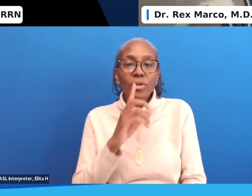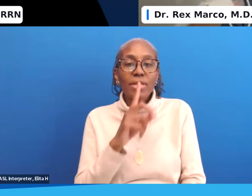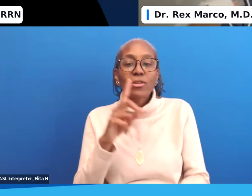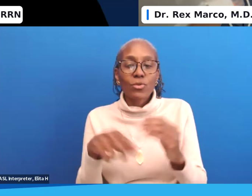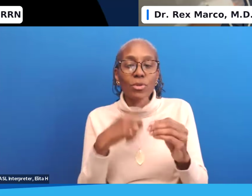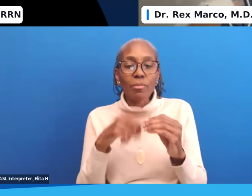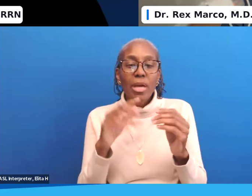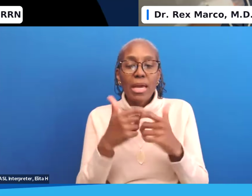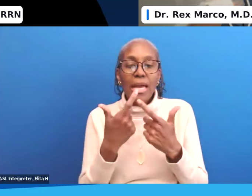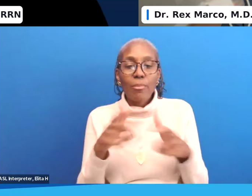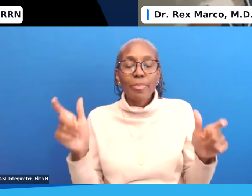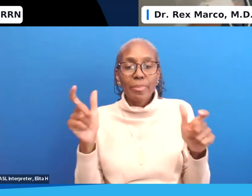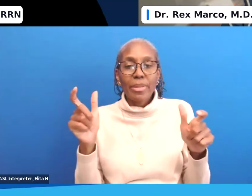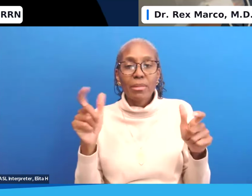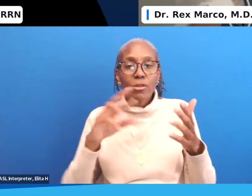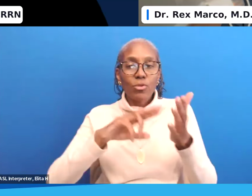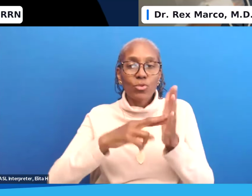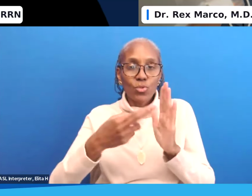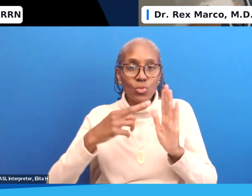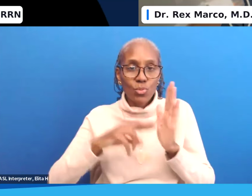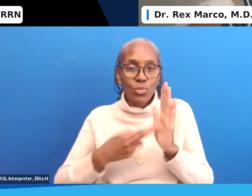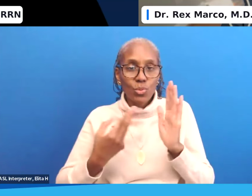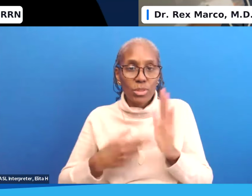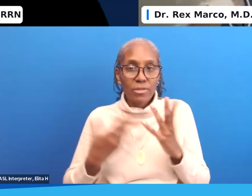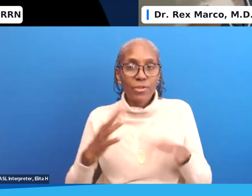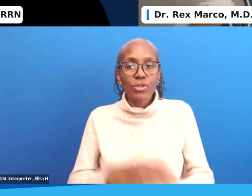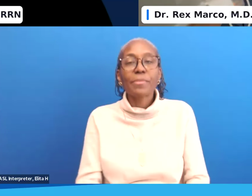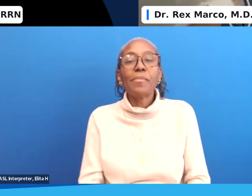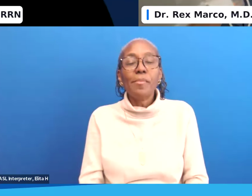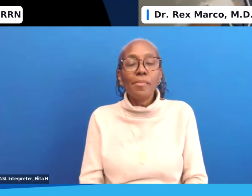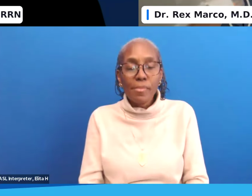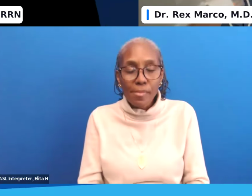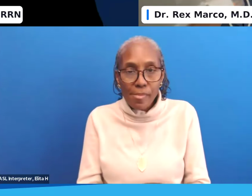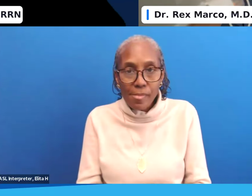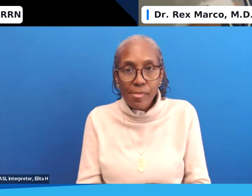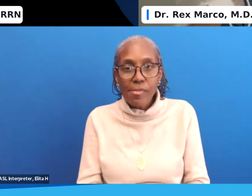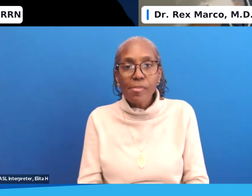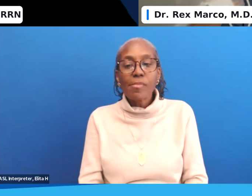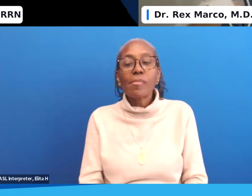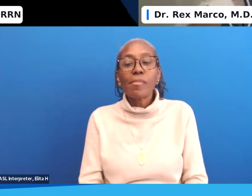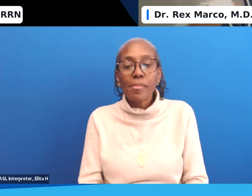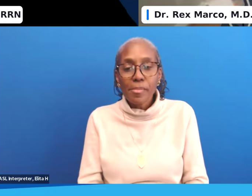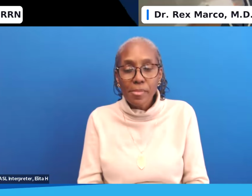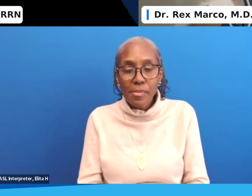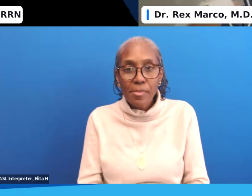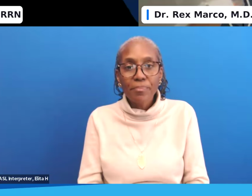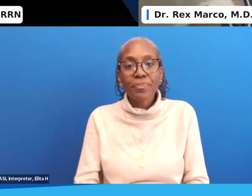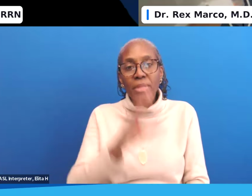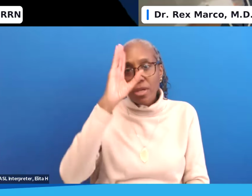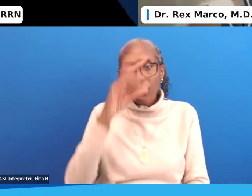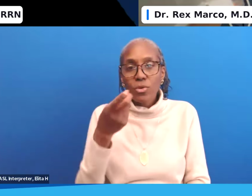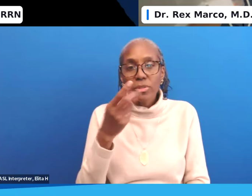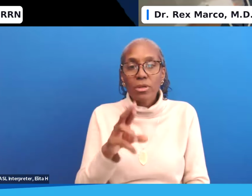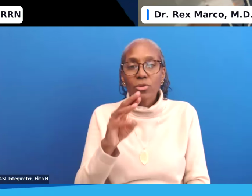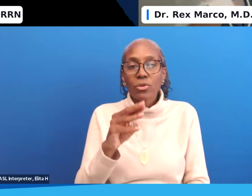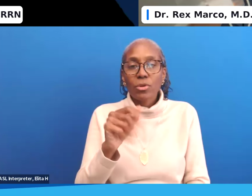question about how big the screws are. Oh, and this question, and I know that Dr. Marco, you're going to